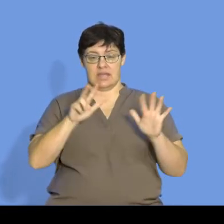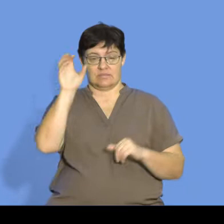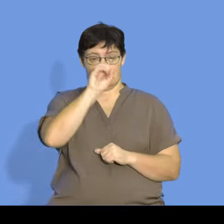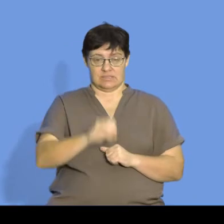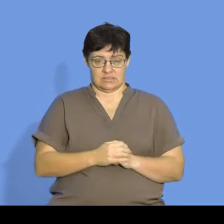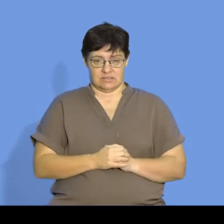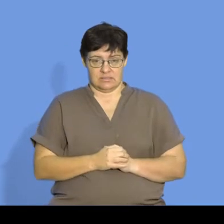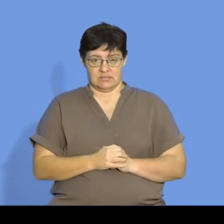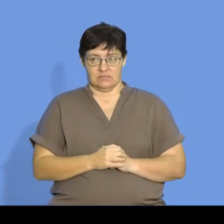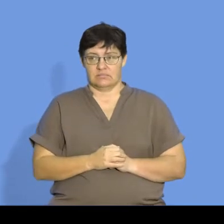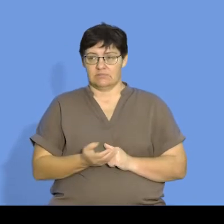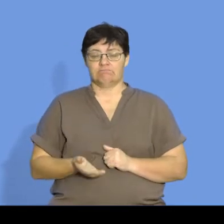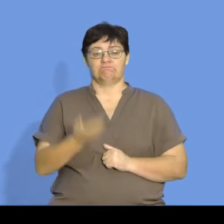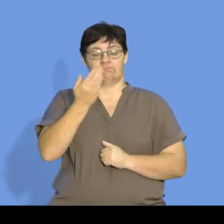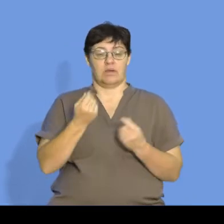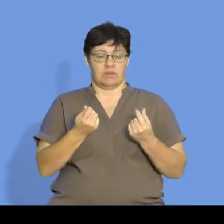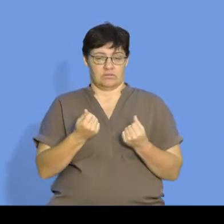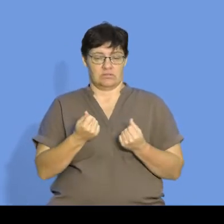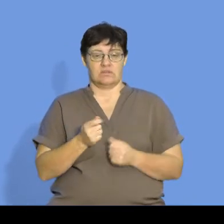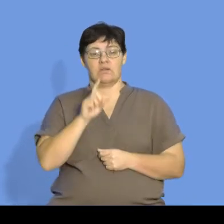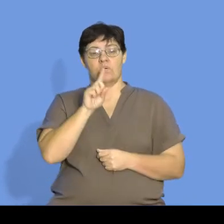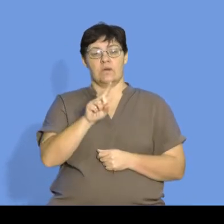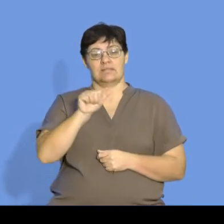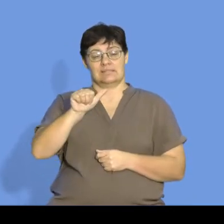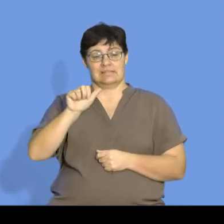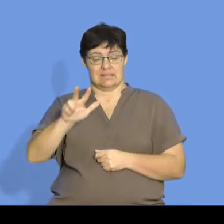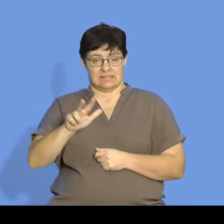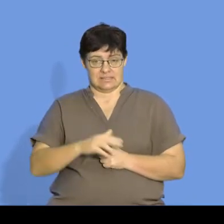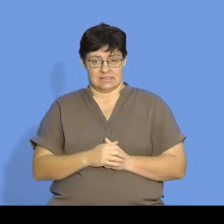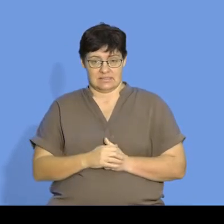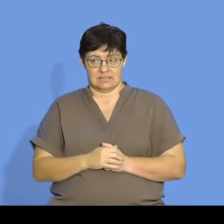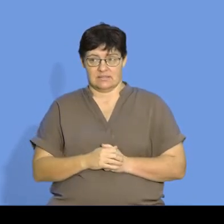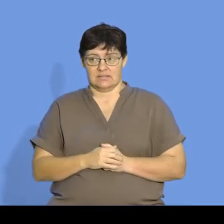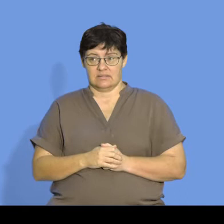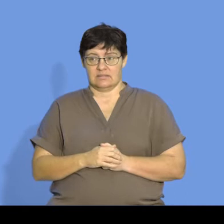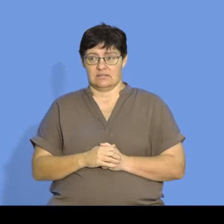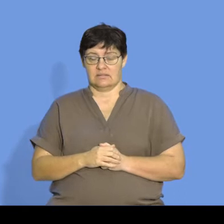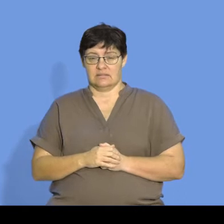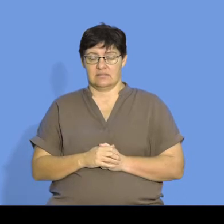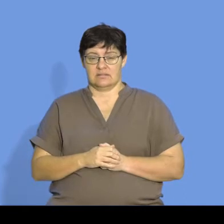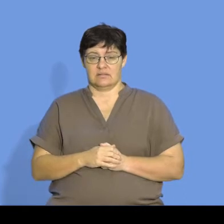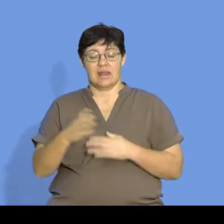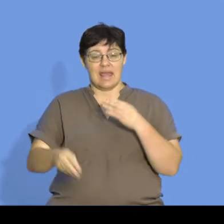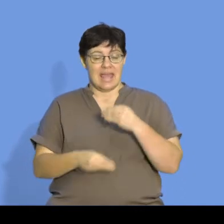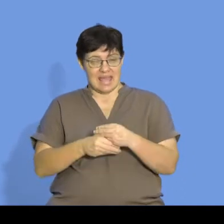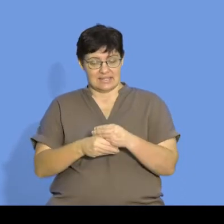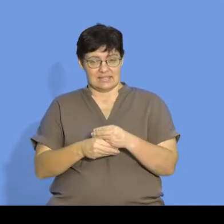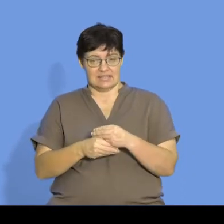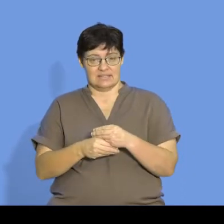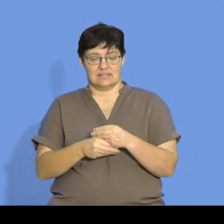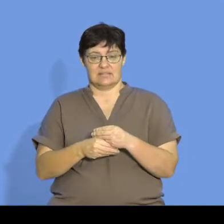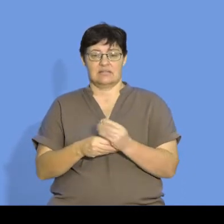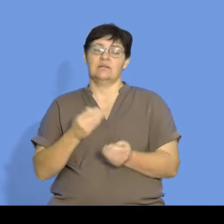times the 8%, which is the increase amount, will give you a figure of 168, okay? Then obviously